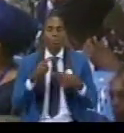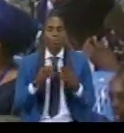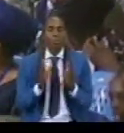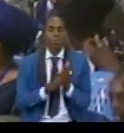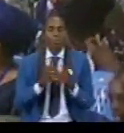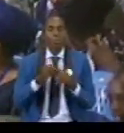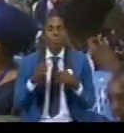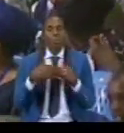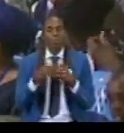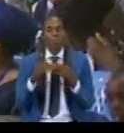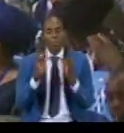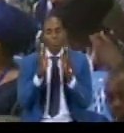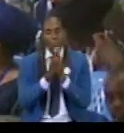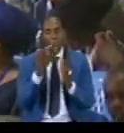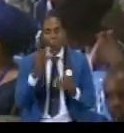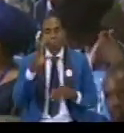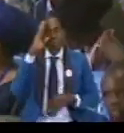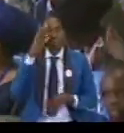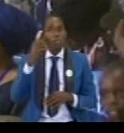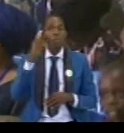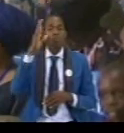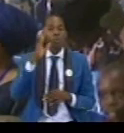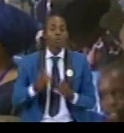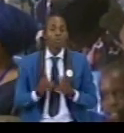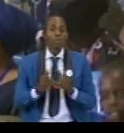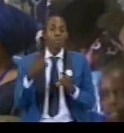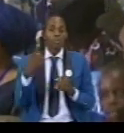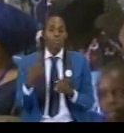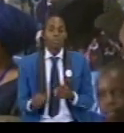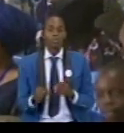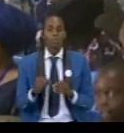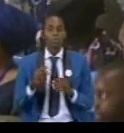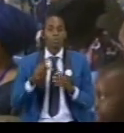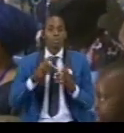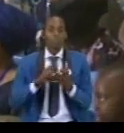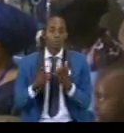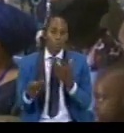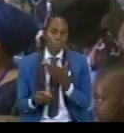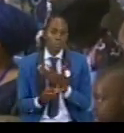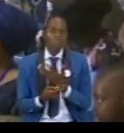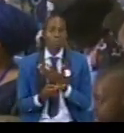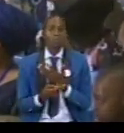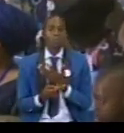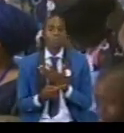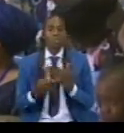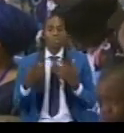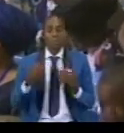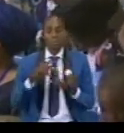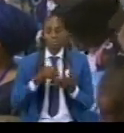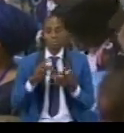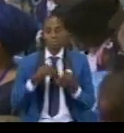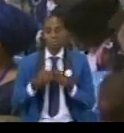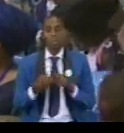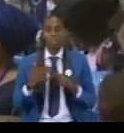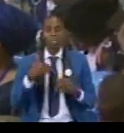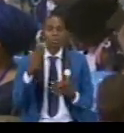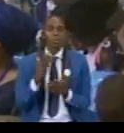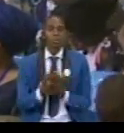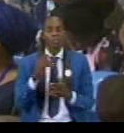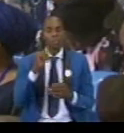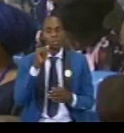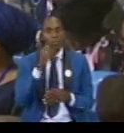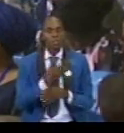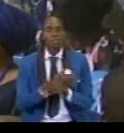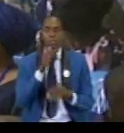God during the global crusade, the seizures stopped. And now she is doing very well.